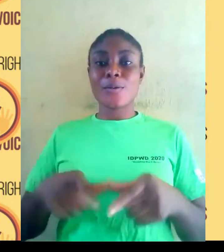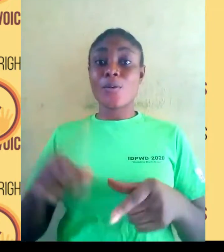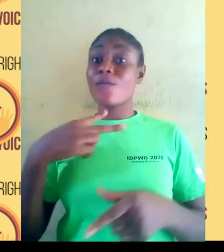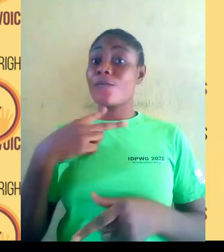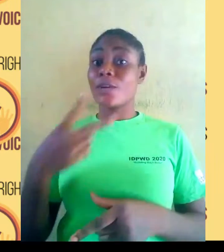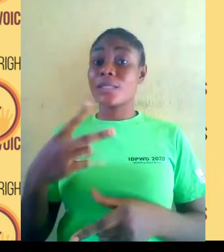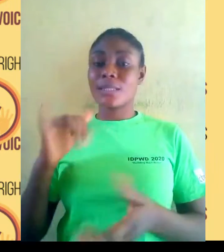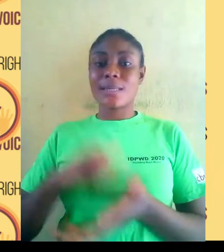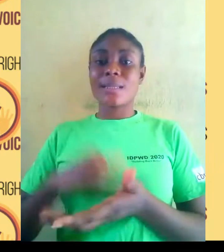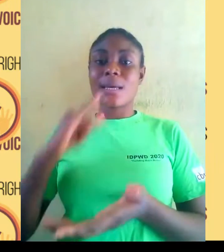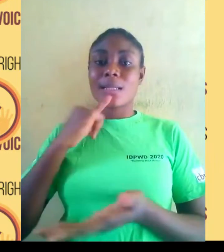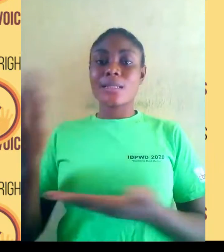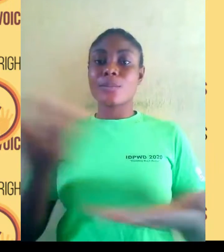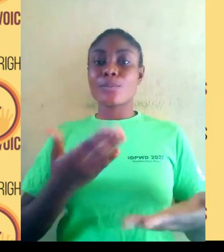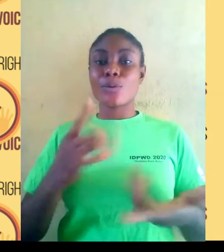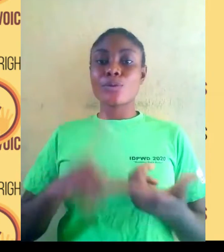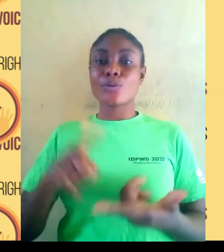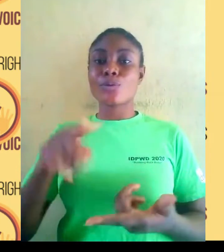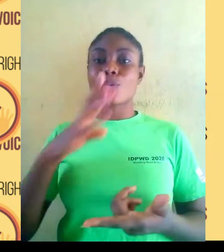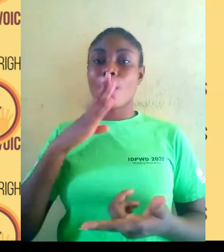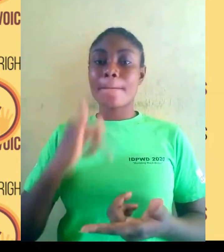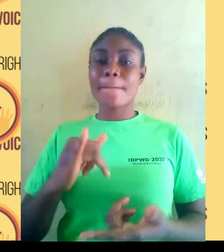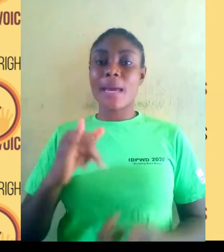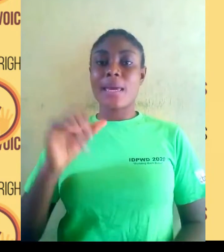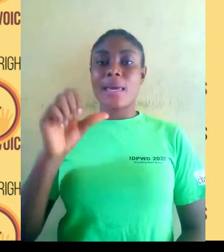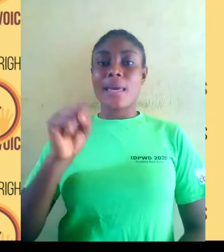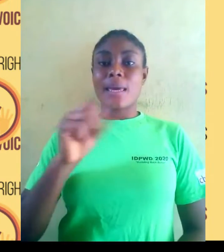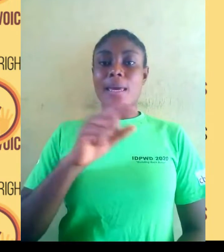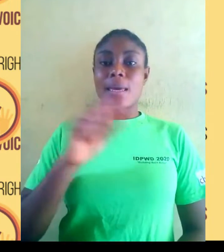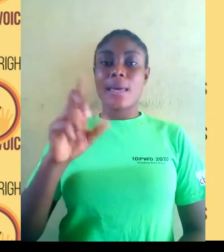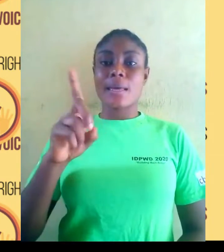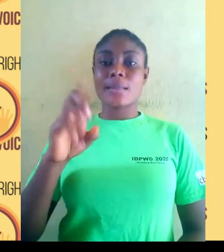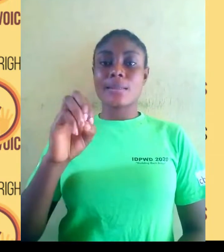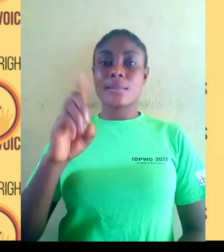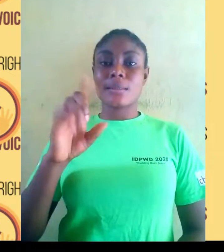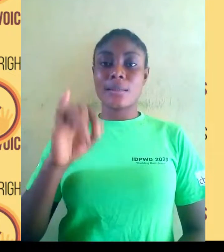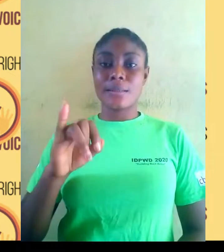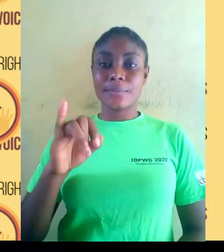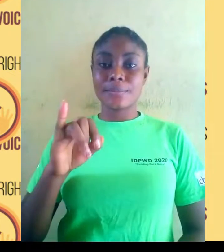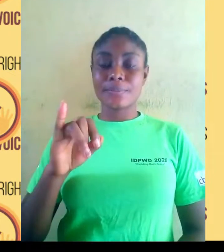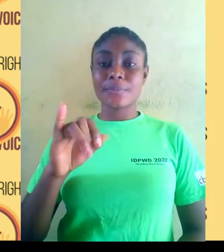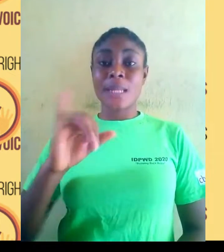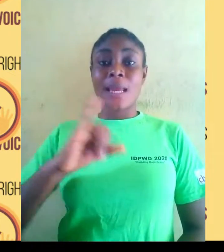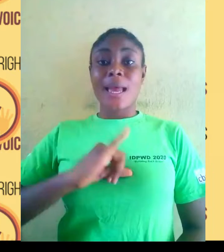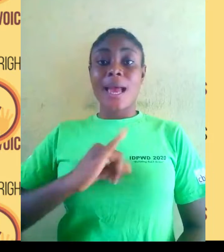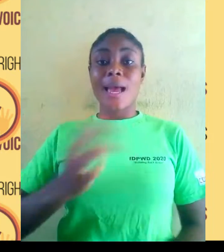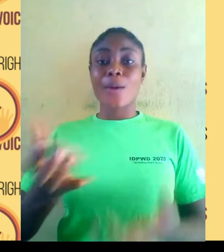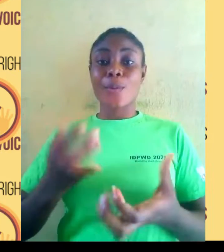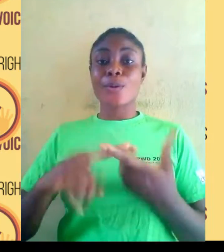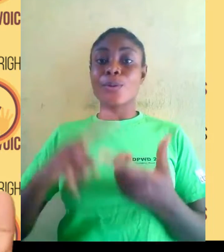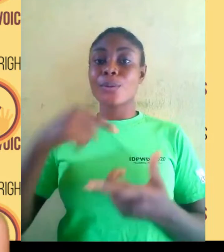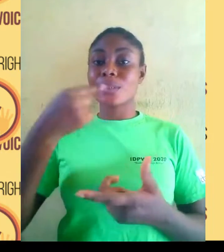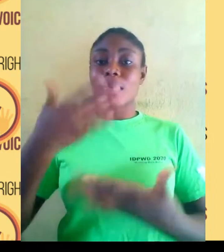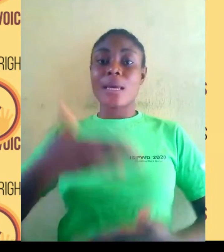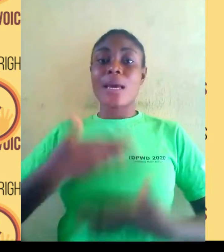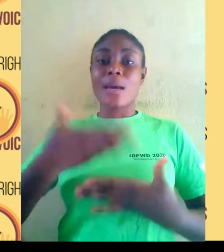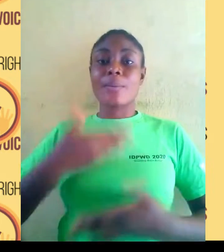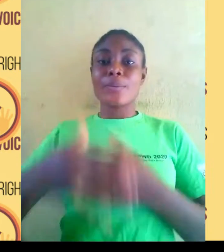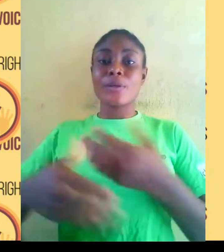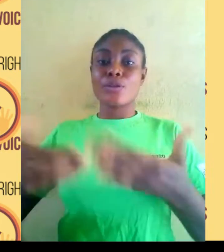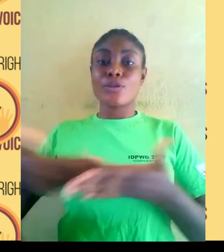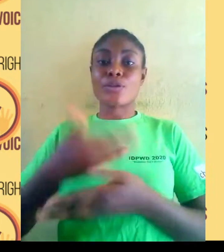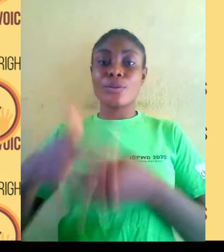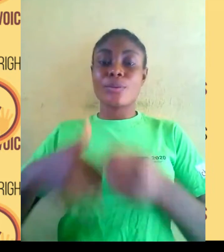Indigenous Voices, that is brought to you by Save the Deaf and Endangered Languages Initiative. I want to say Happy New